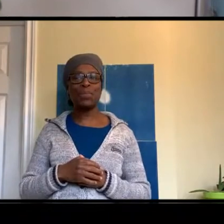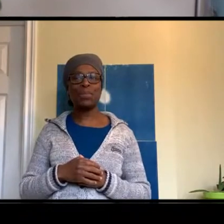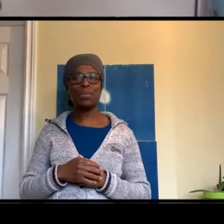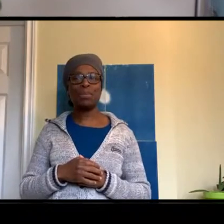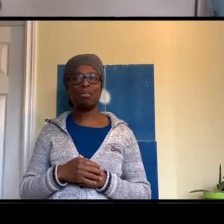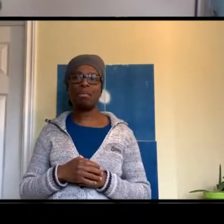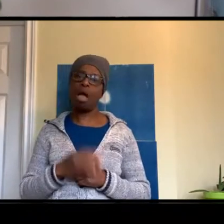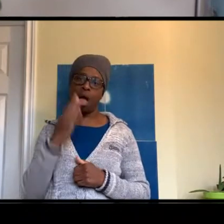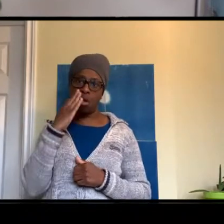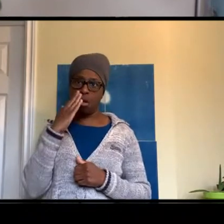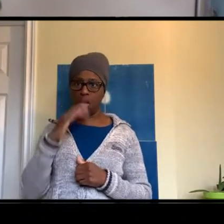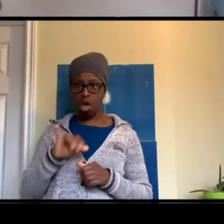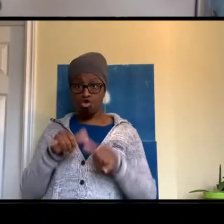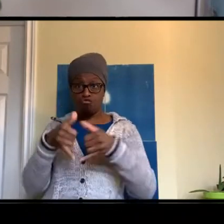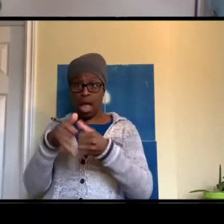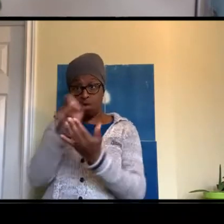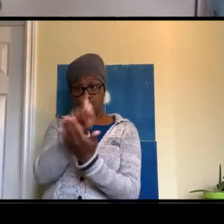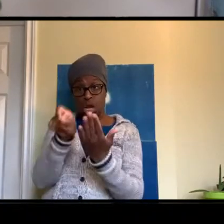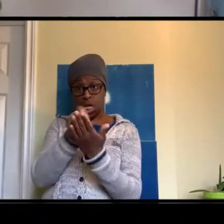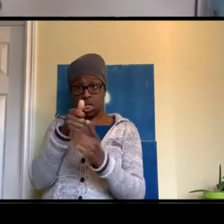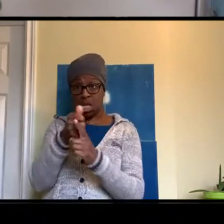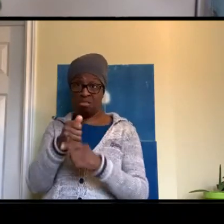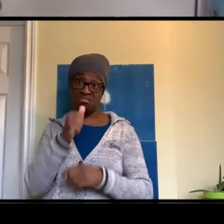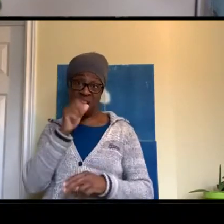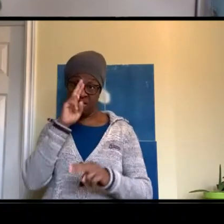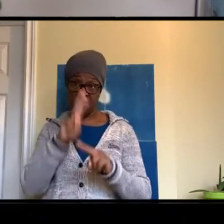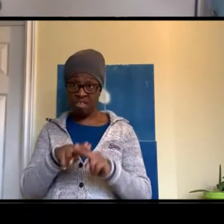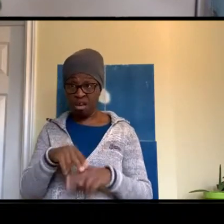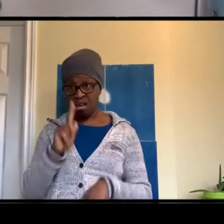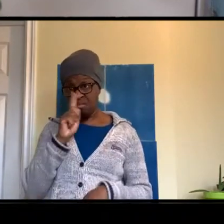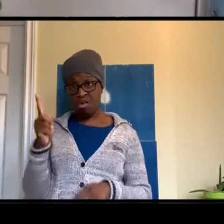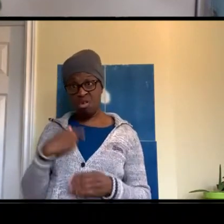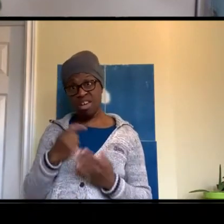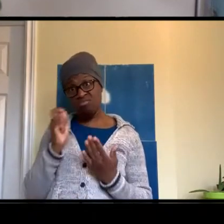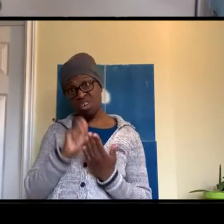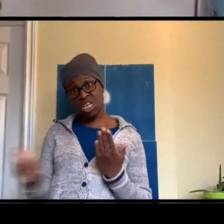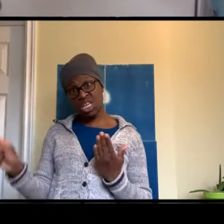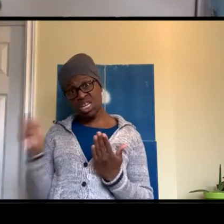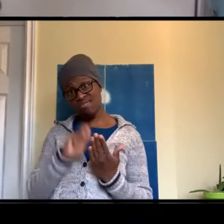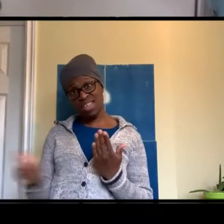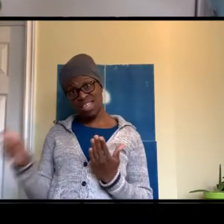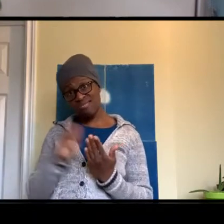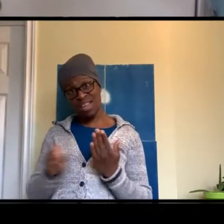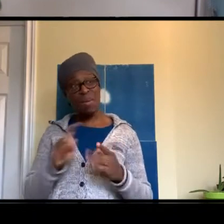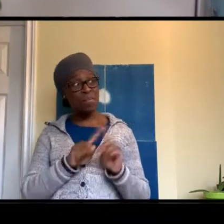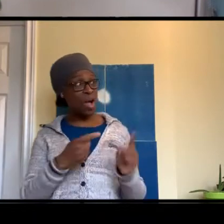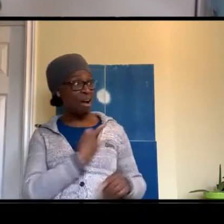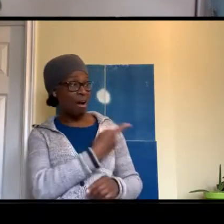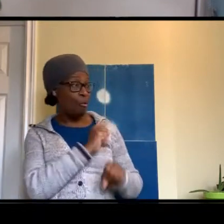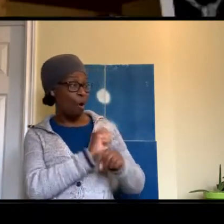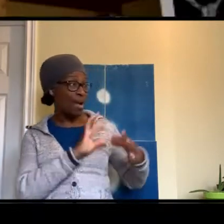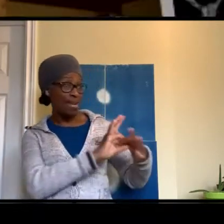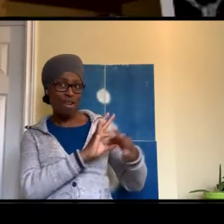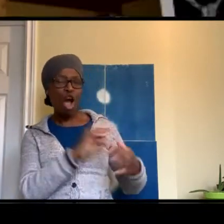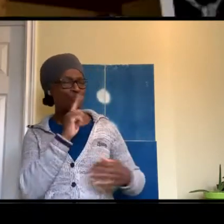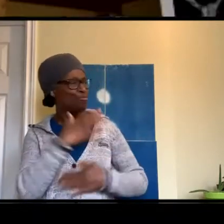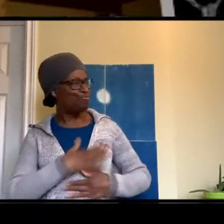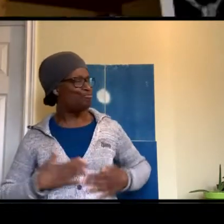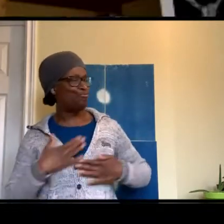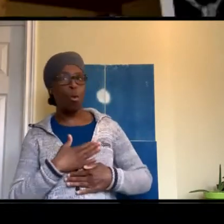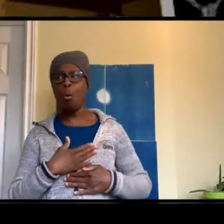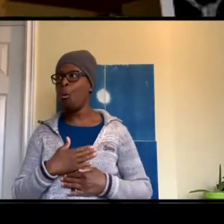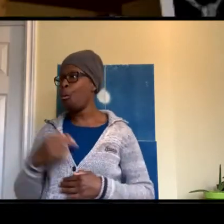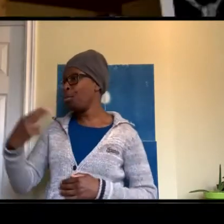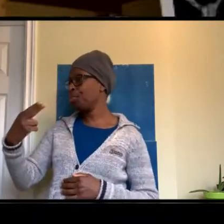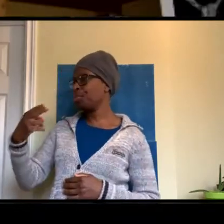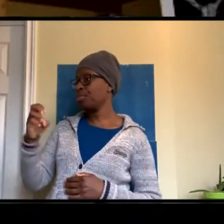and engaging, a workshop on writing. But it's really been my pleasure. I've enjoyed the whole process working with